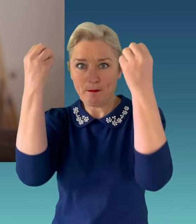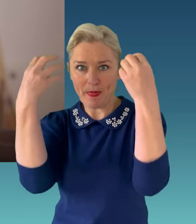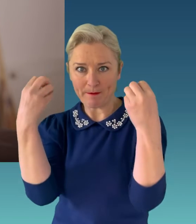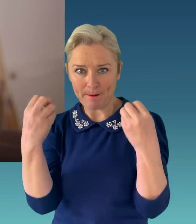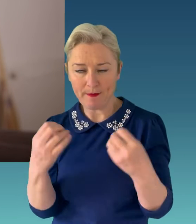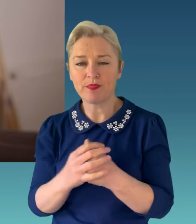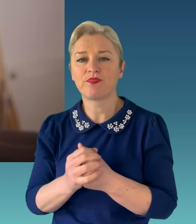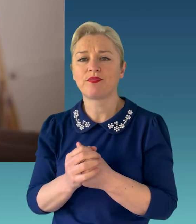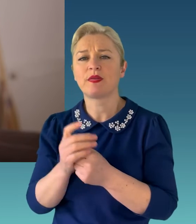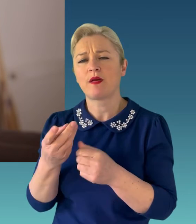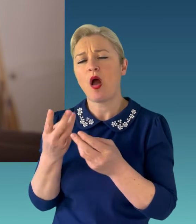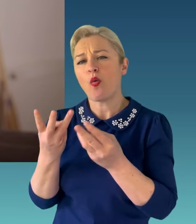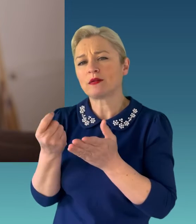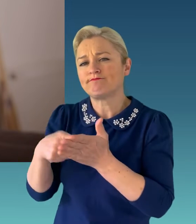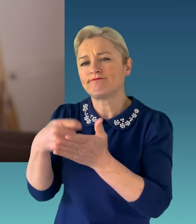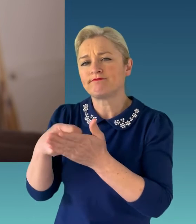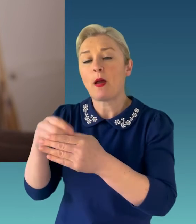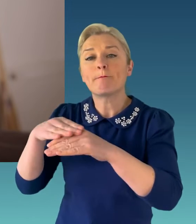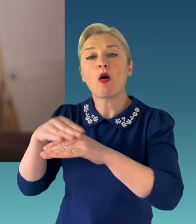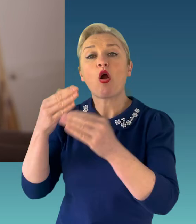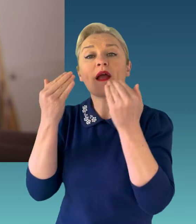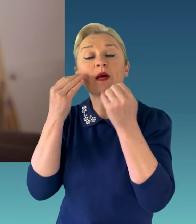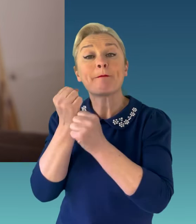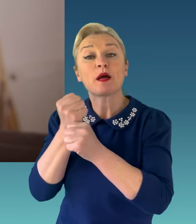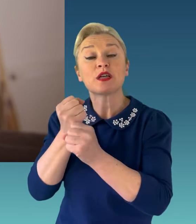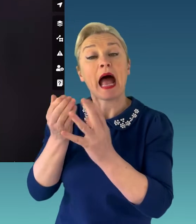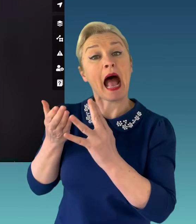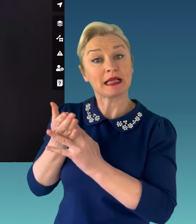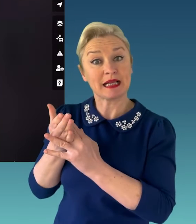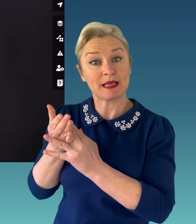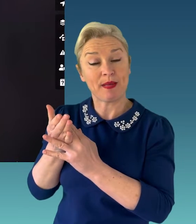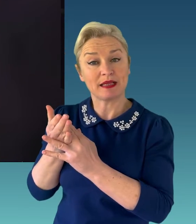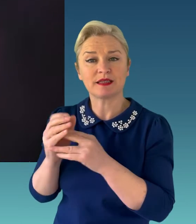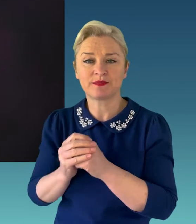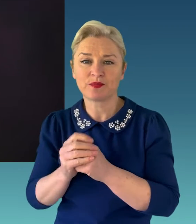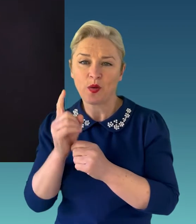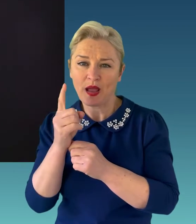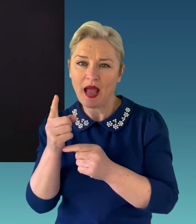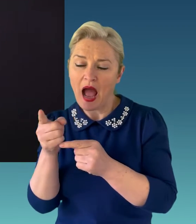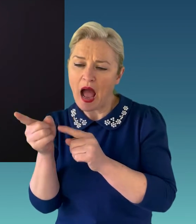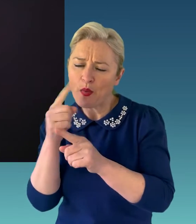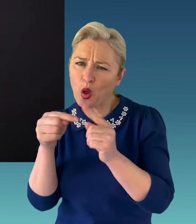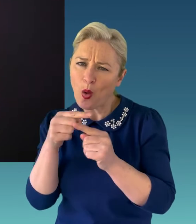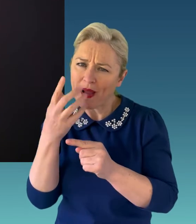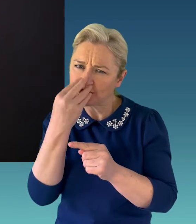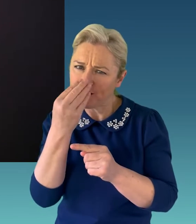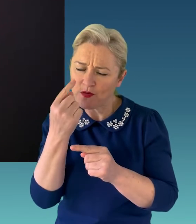Now I want to add a bit more information about the accessibility of this crossing. So I'll just go back to the photos to have a